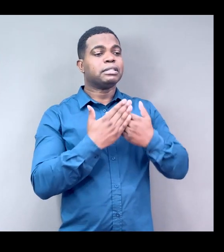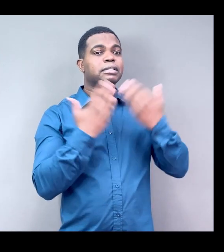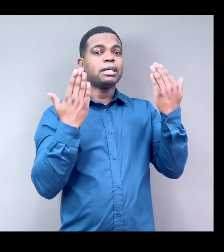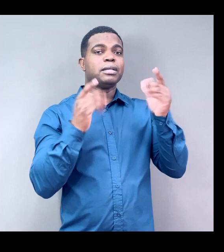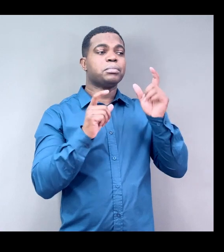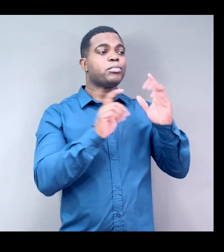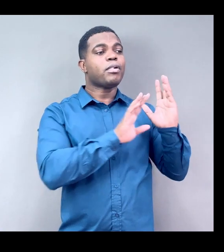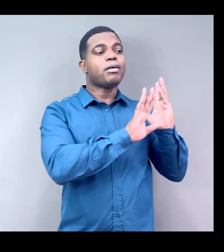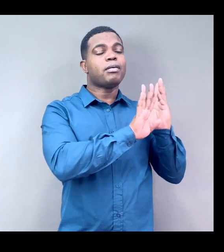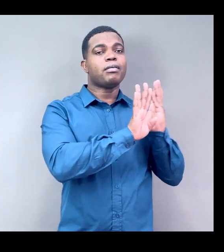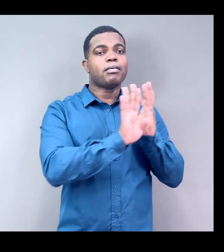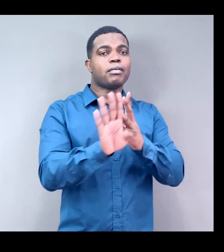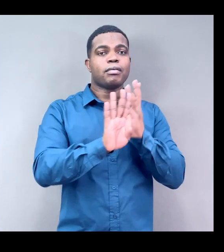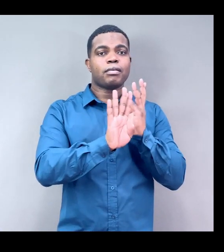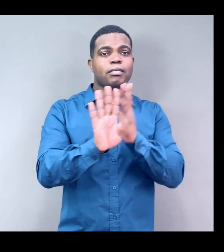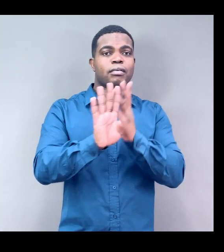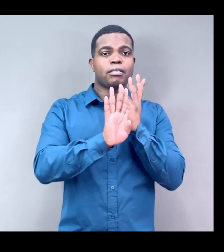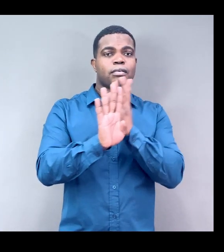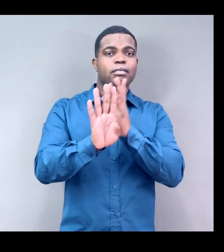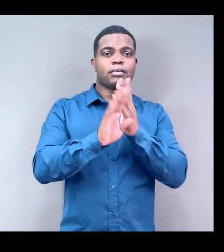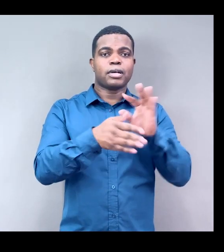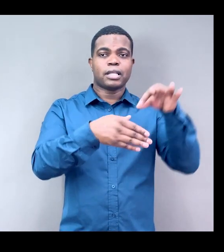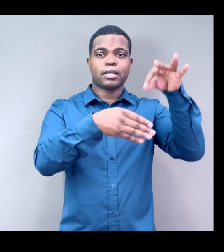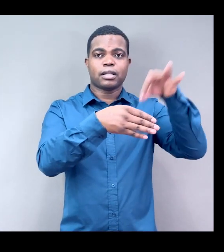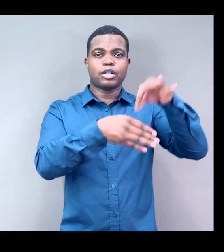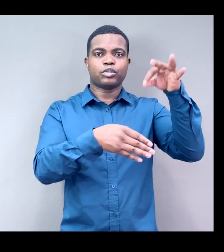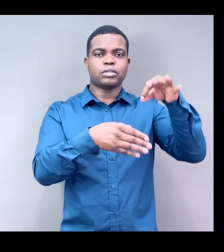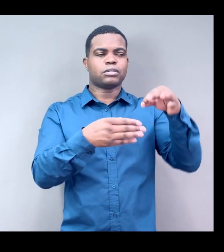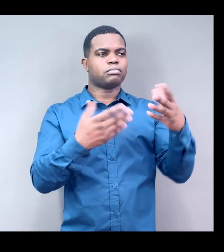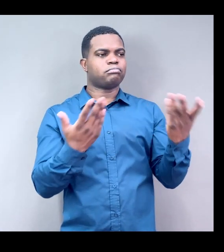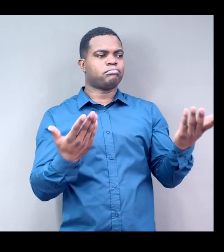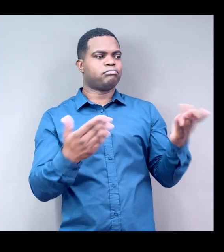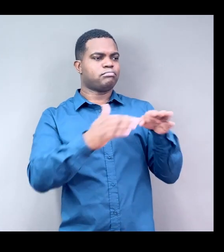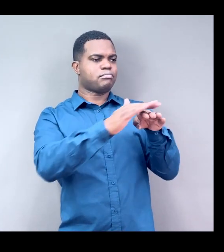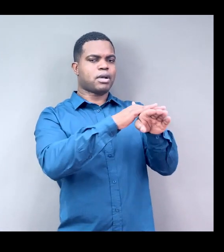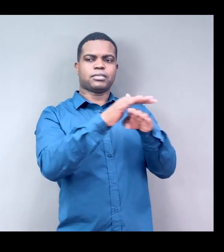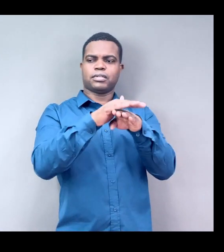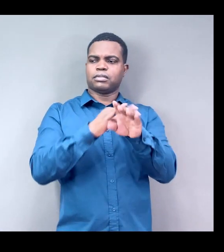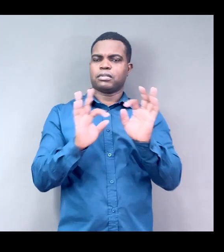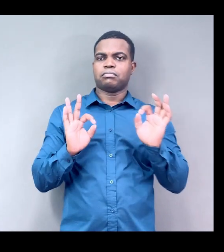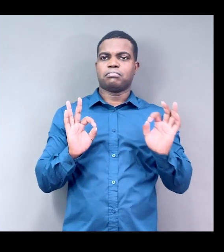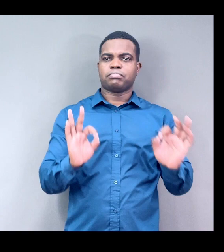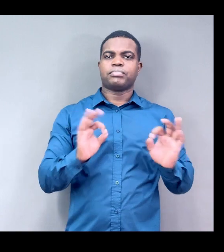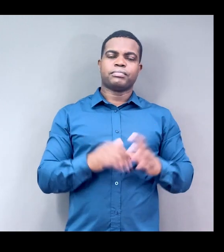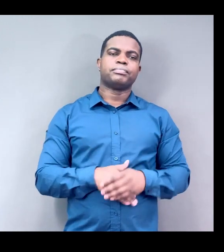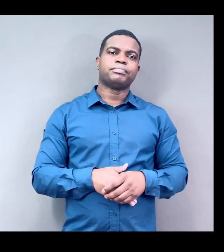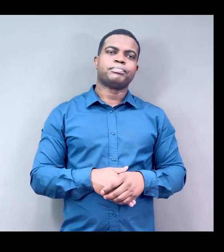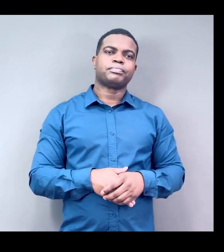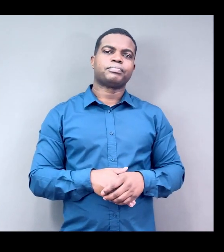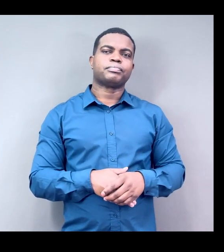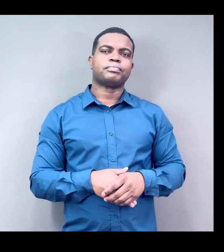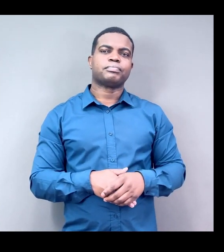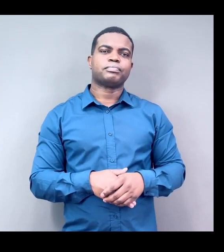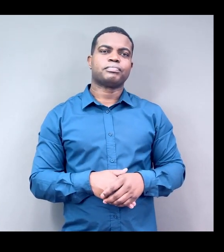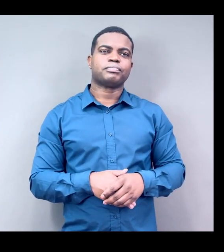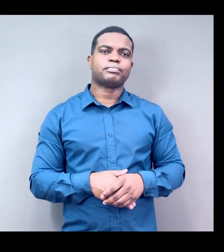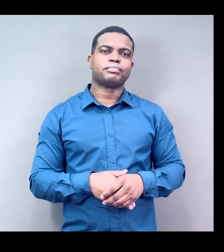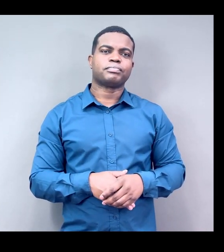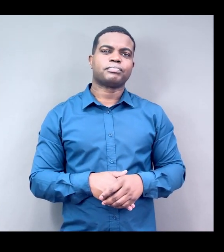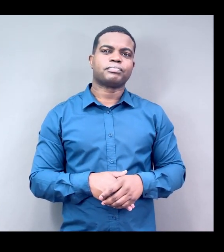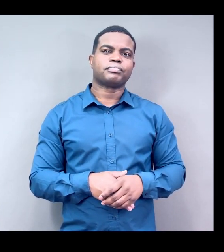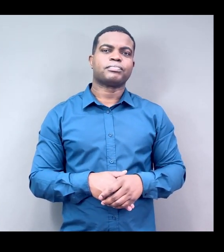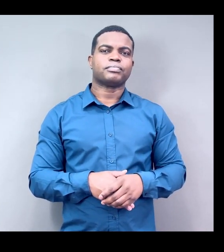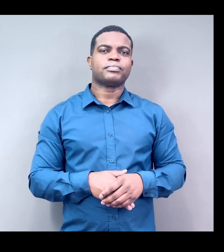accessible. So with whatever that happens on the election day, how accessible that